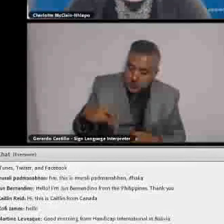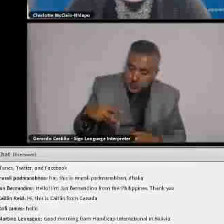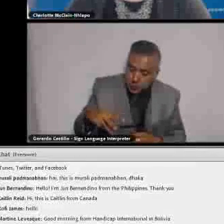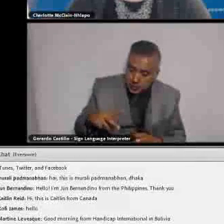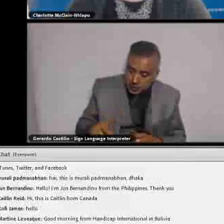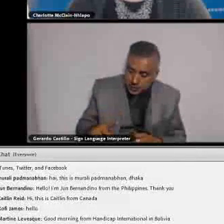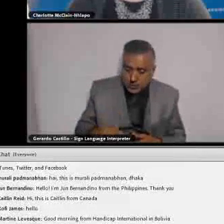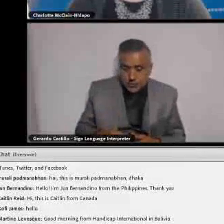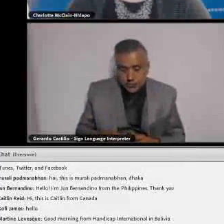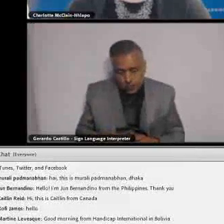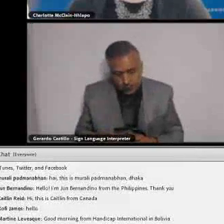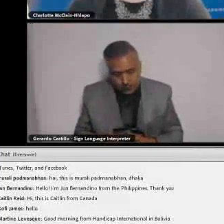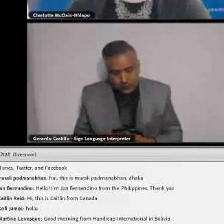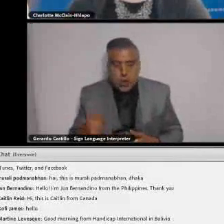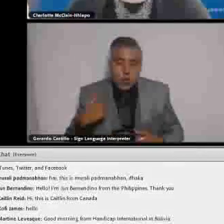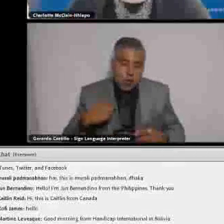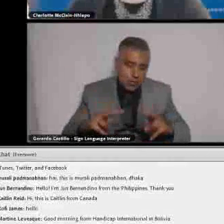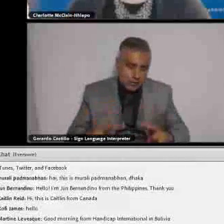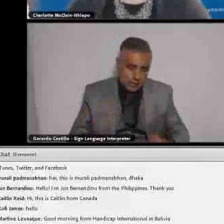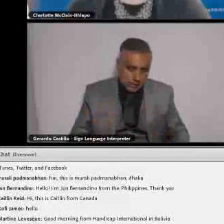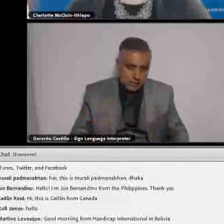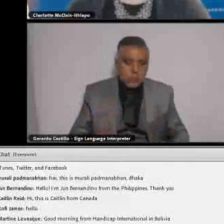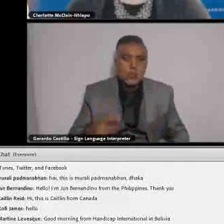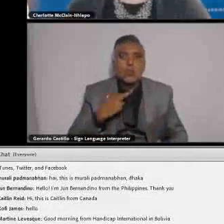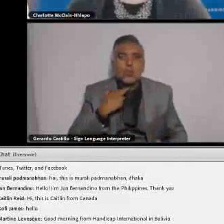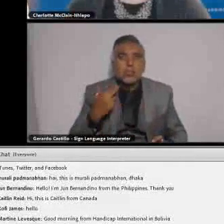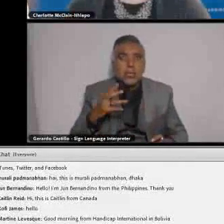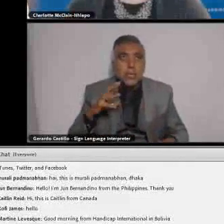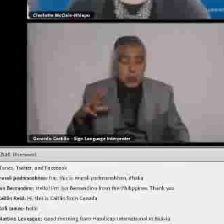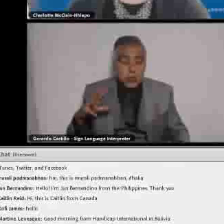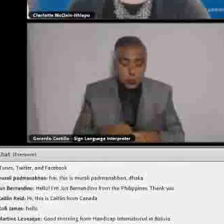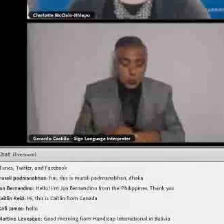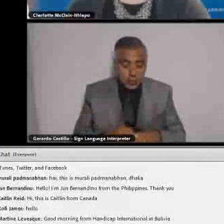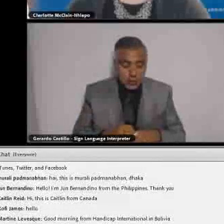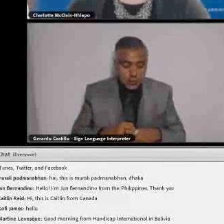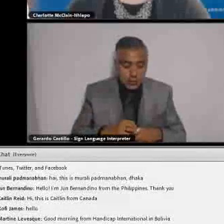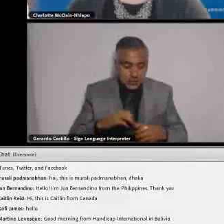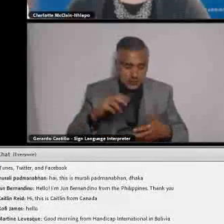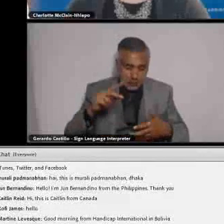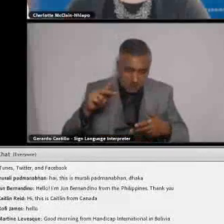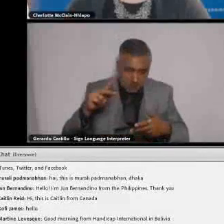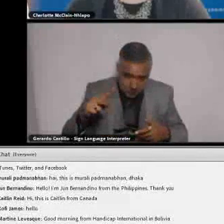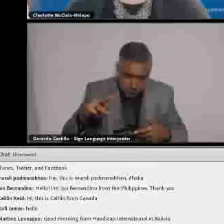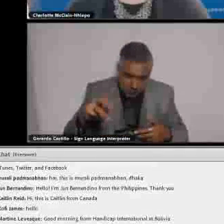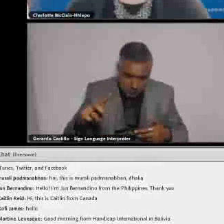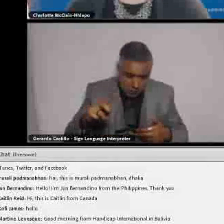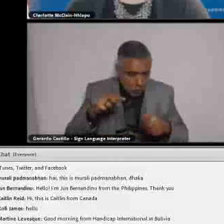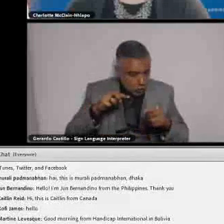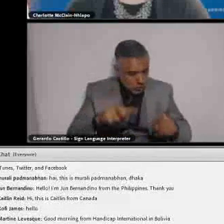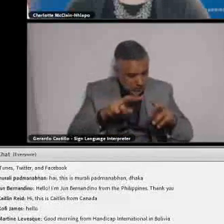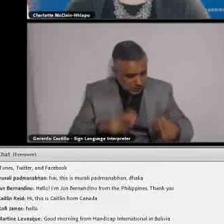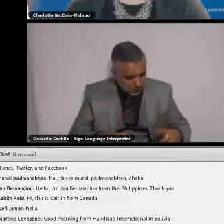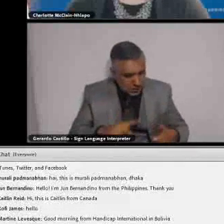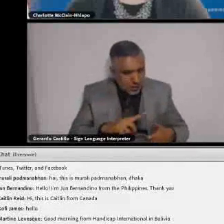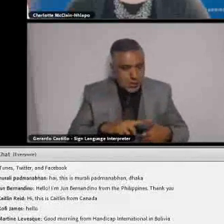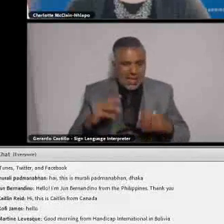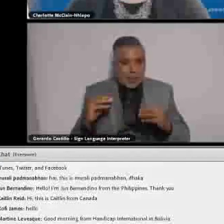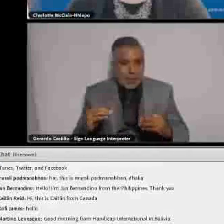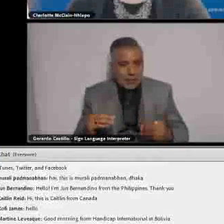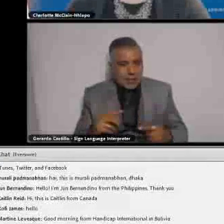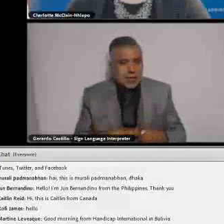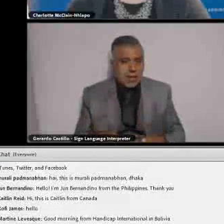when we're assessing risk, including persons with disabilities in those assessments capacity, of vulnerability, so that